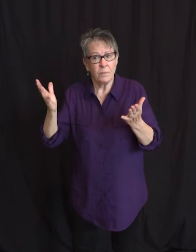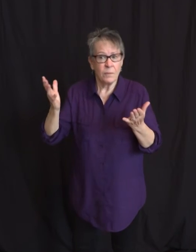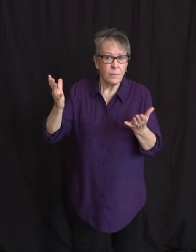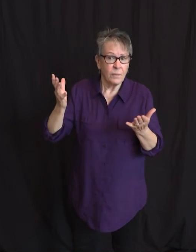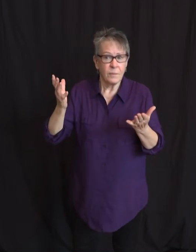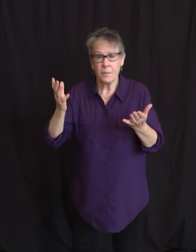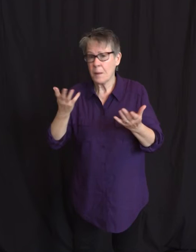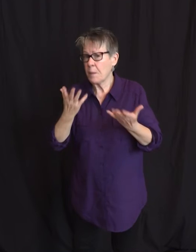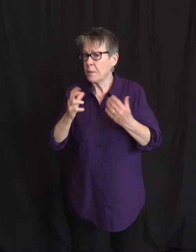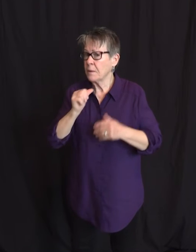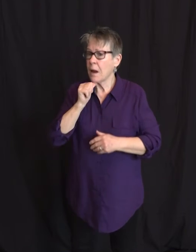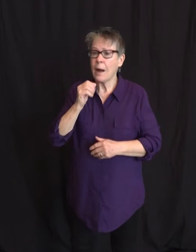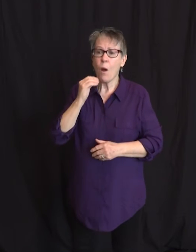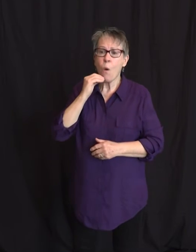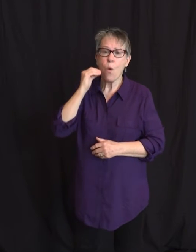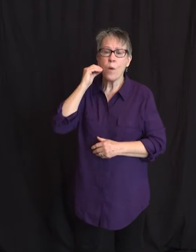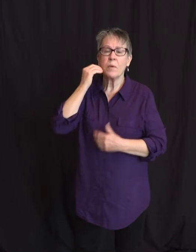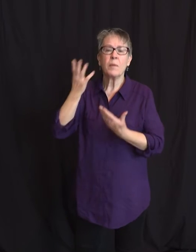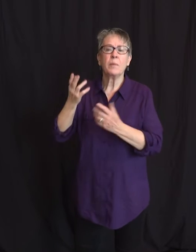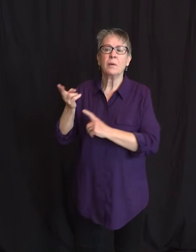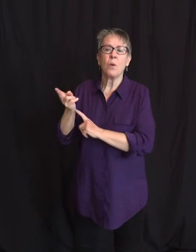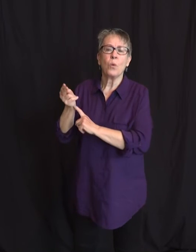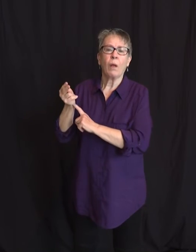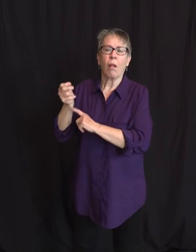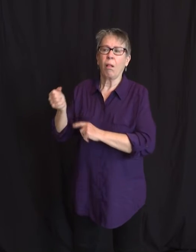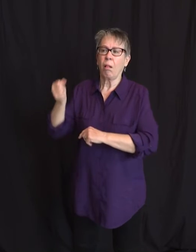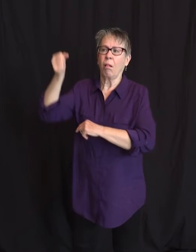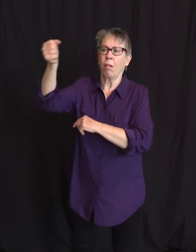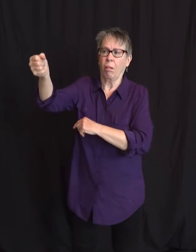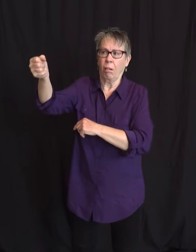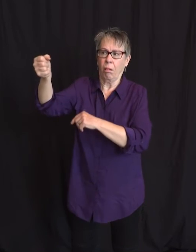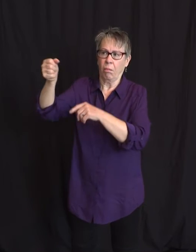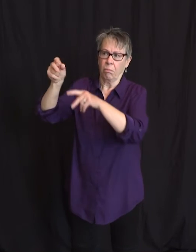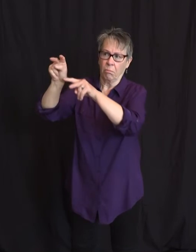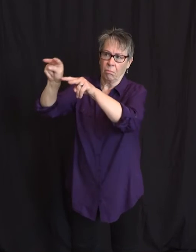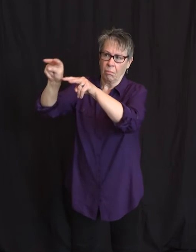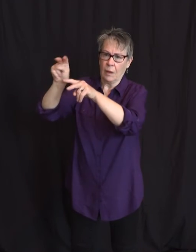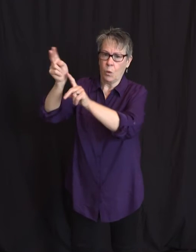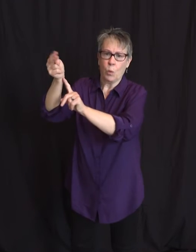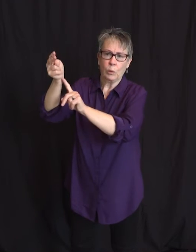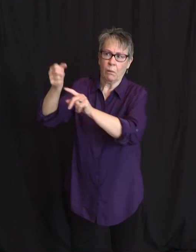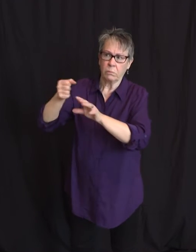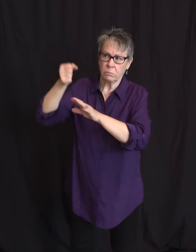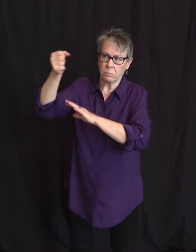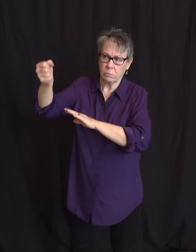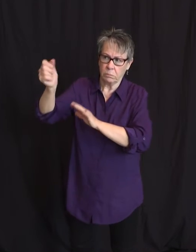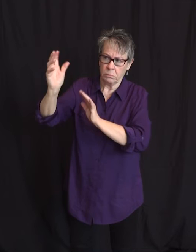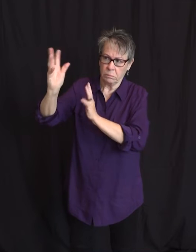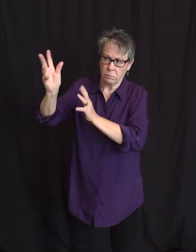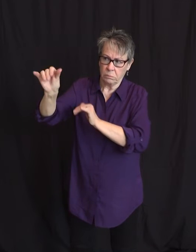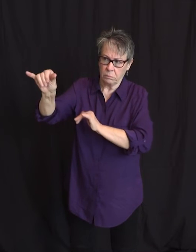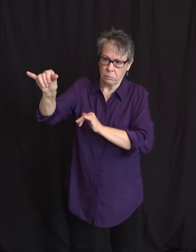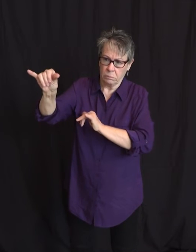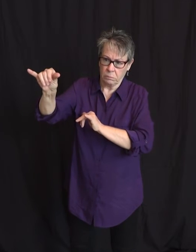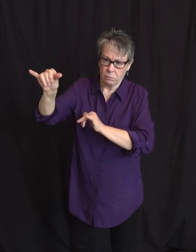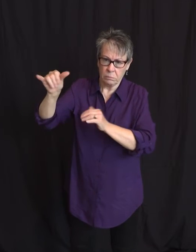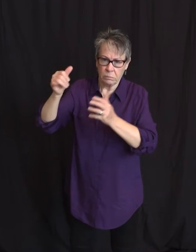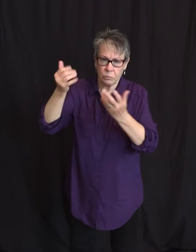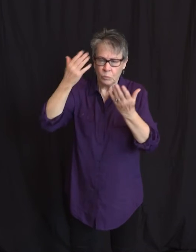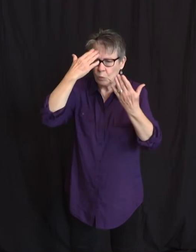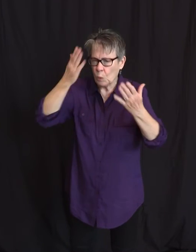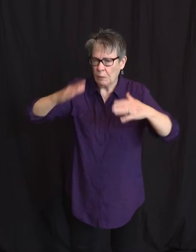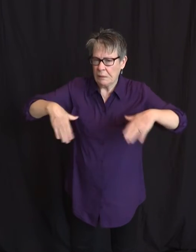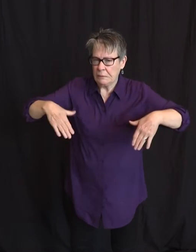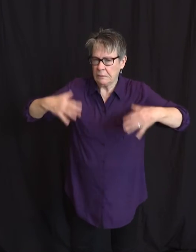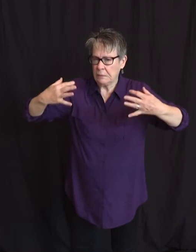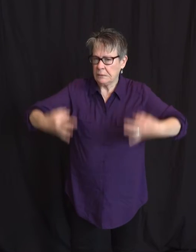overwhelmingly hotels would be, at least in my mind. Again, we're establishing a commission